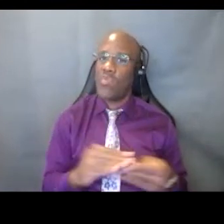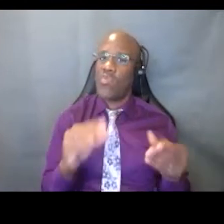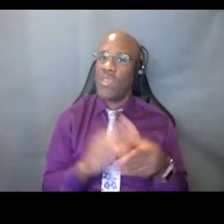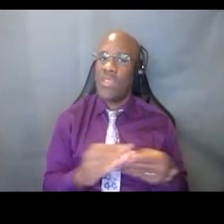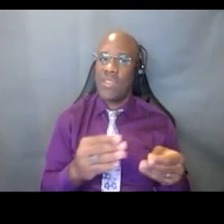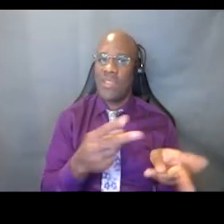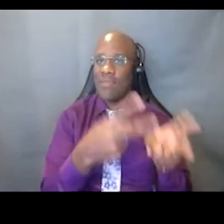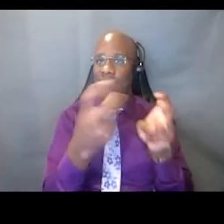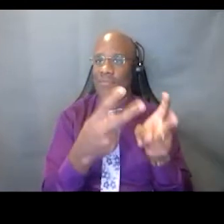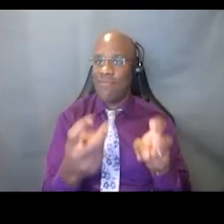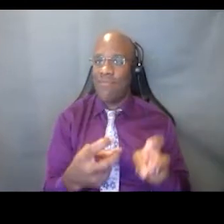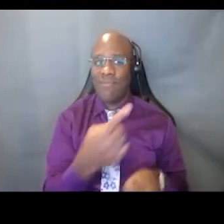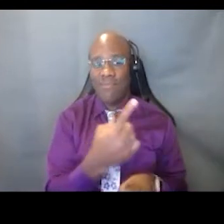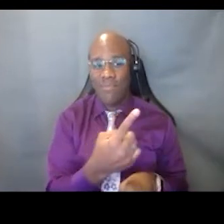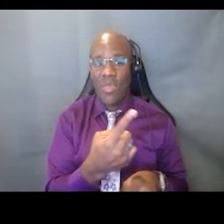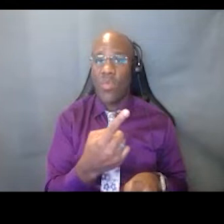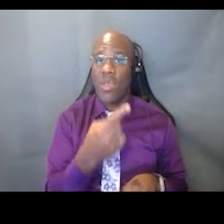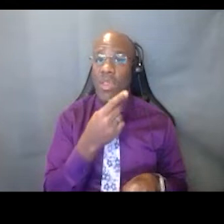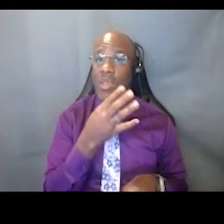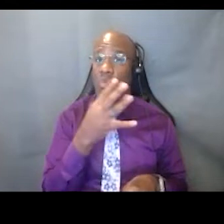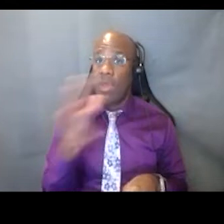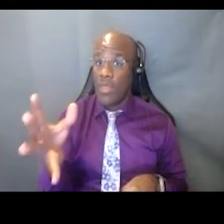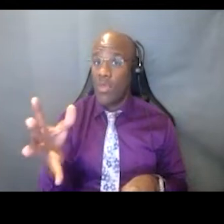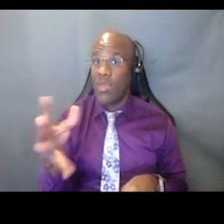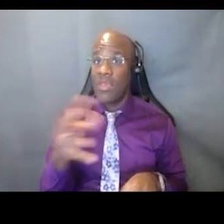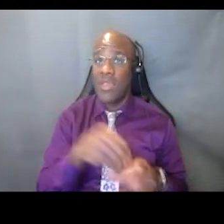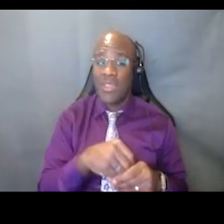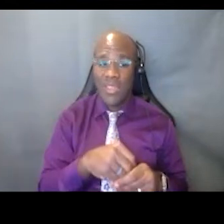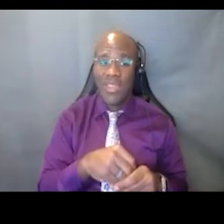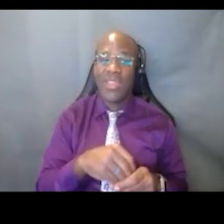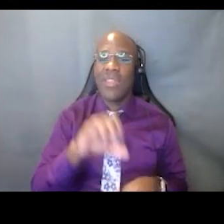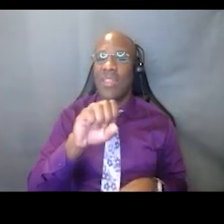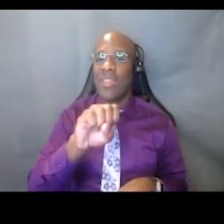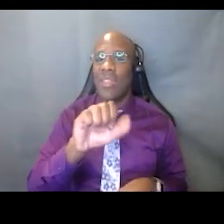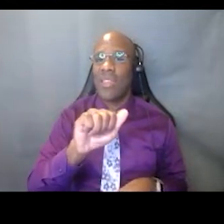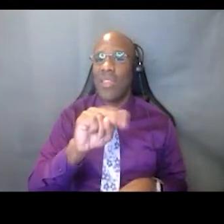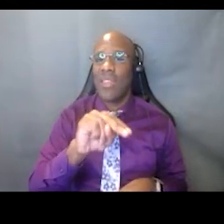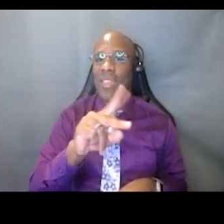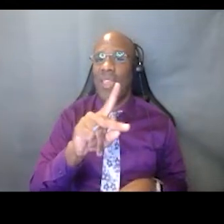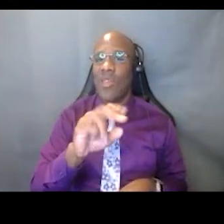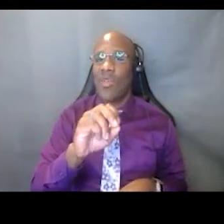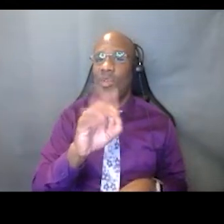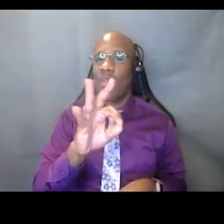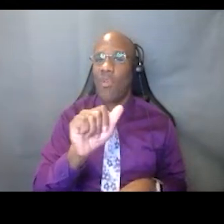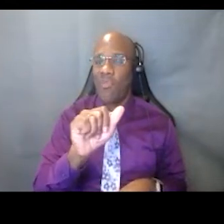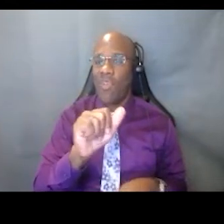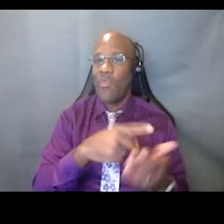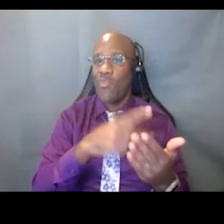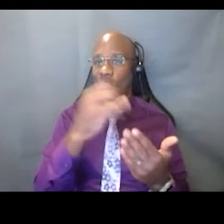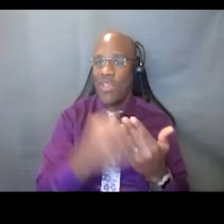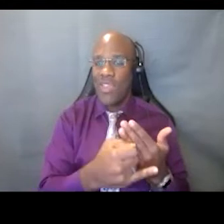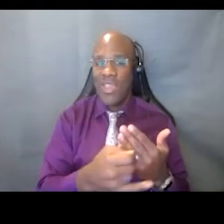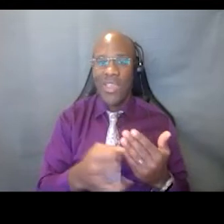comes from a Sankofa mother, grandmother, actually, Tamara Larkin, who has been with us for, I think, a little over